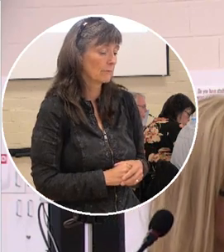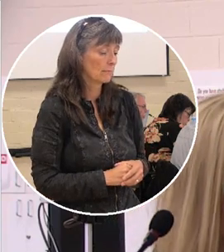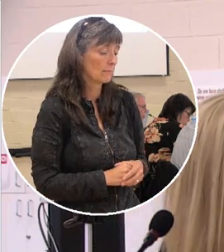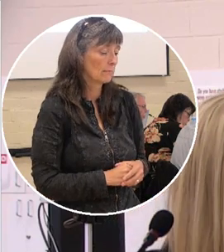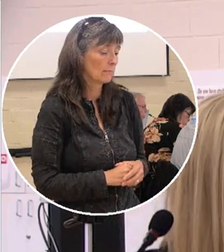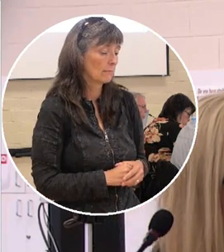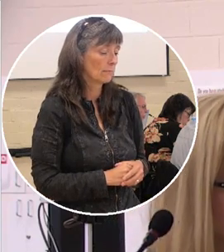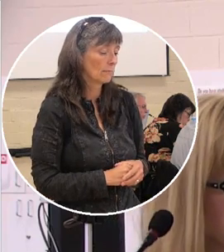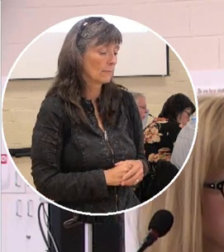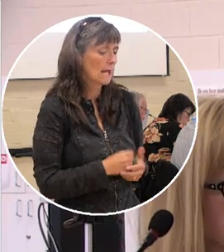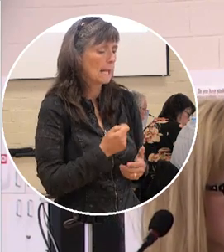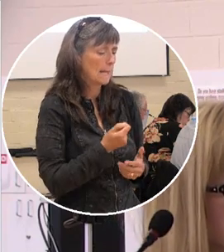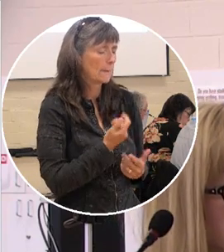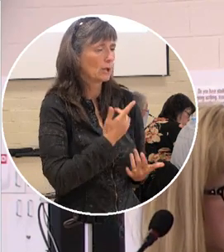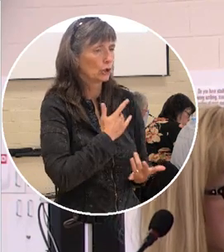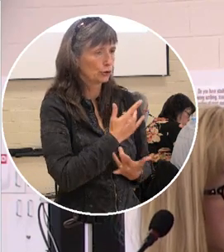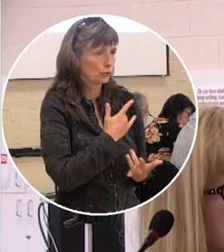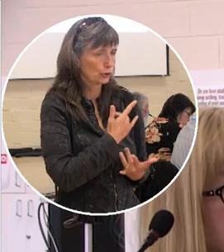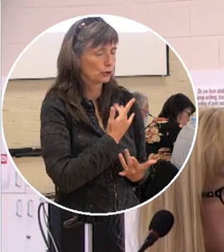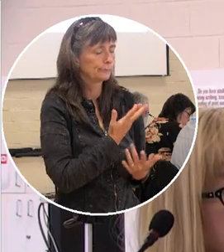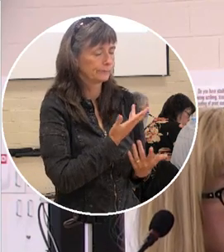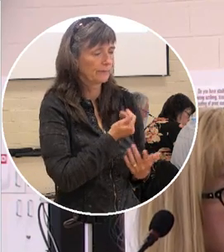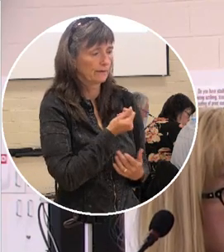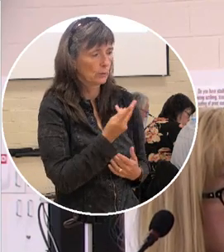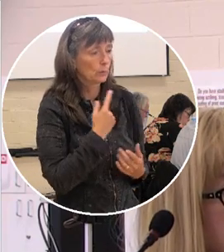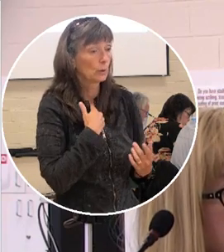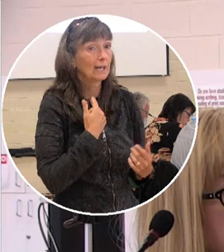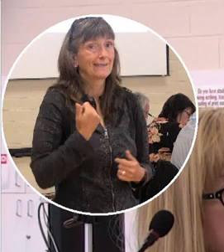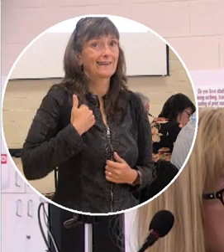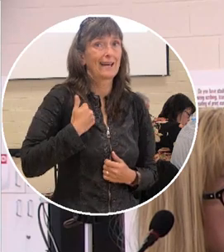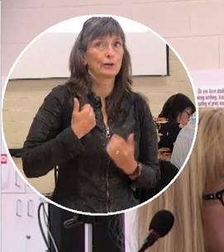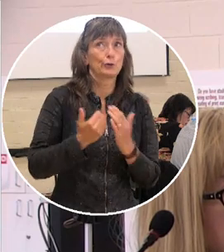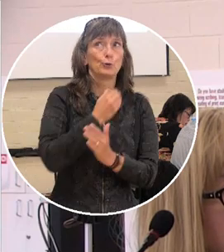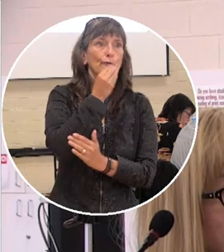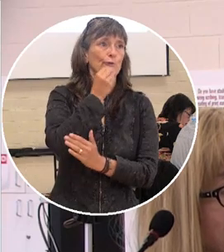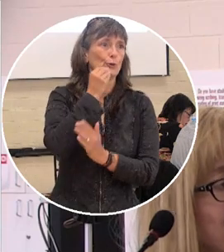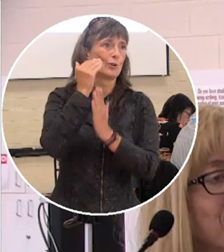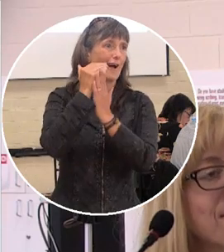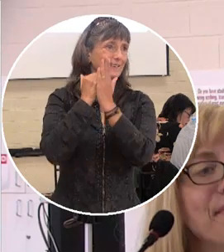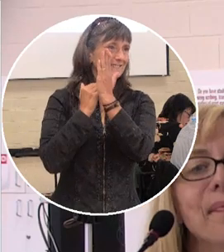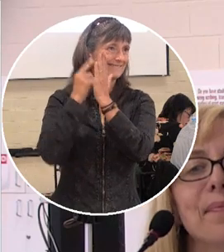There was a bit of concern. One of the concerns came up about Canada's new food guide, which has